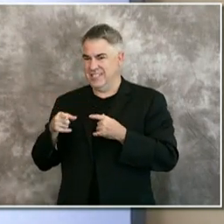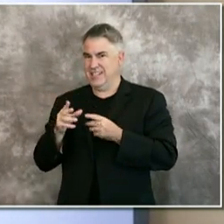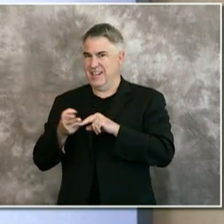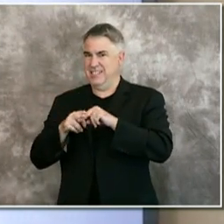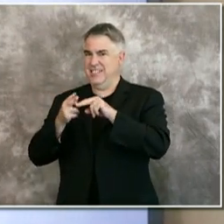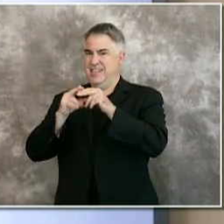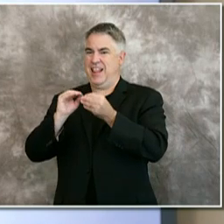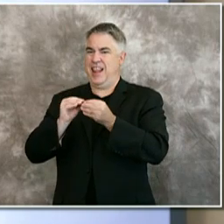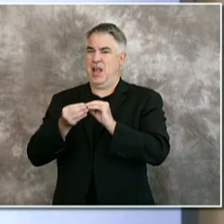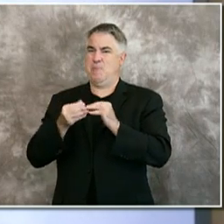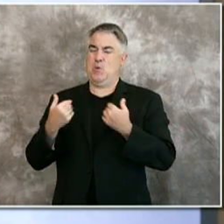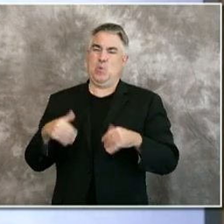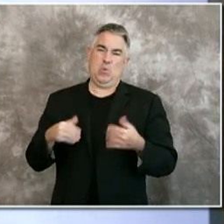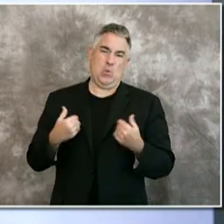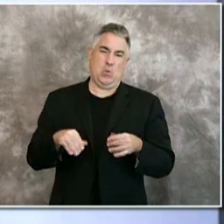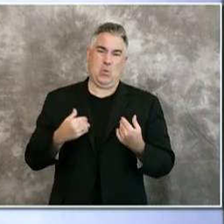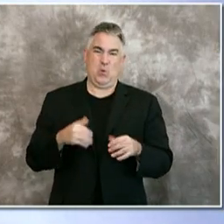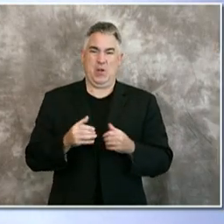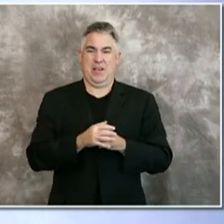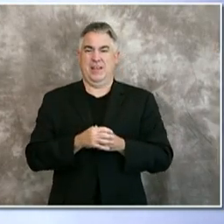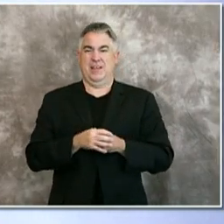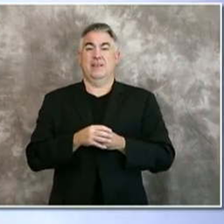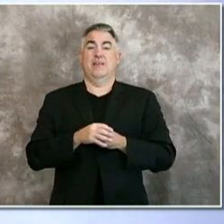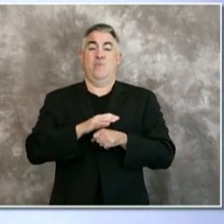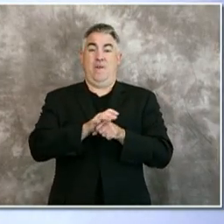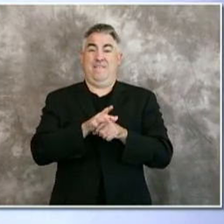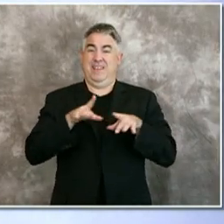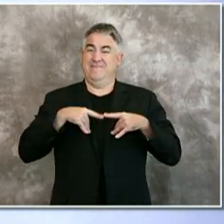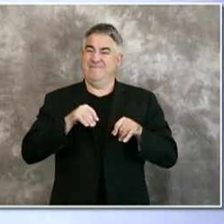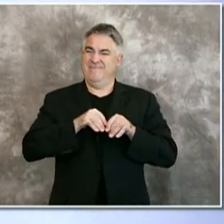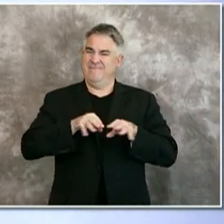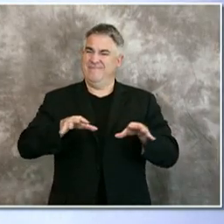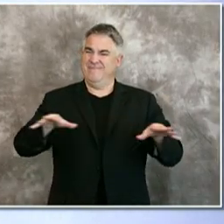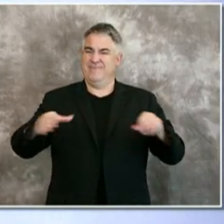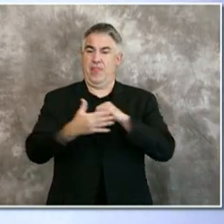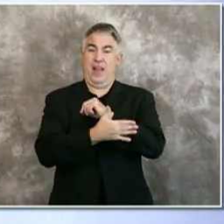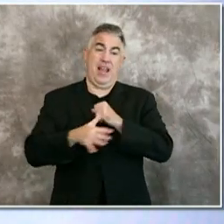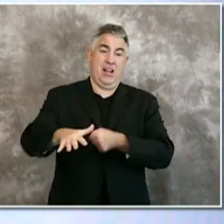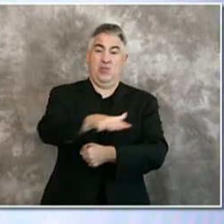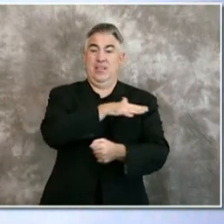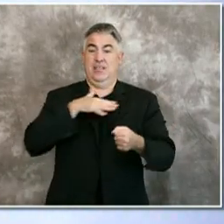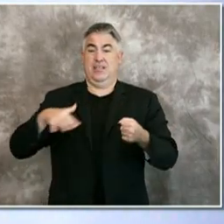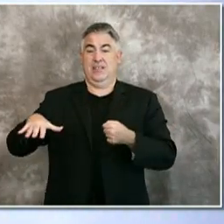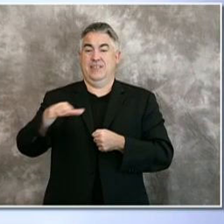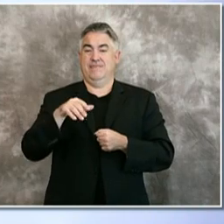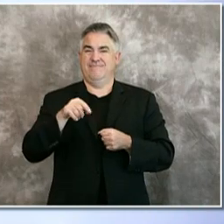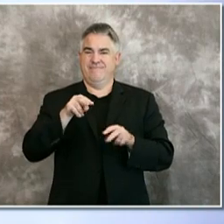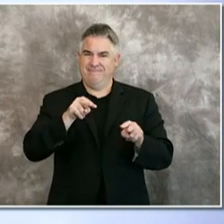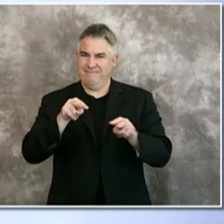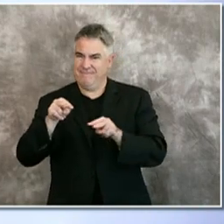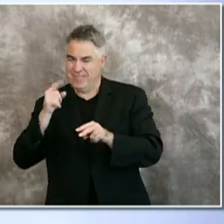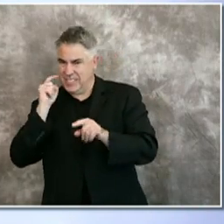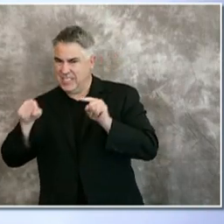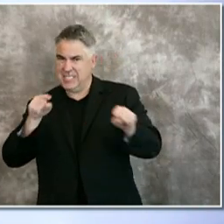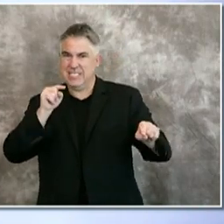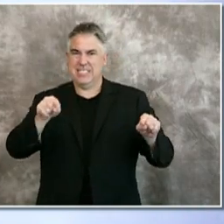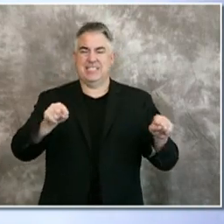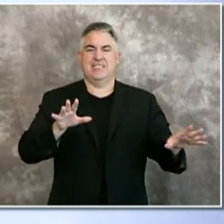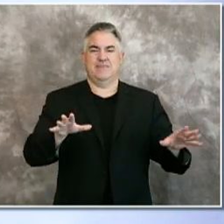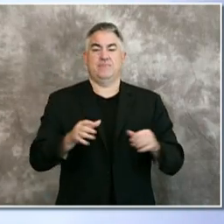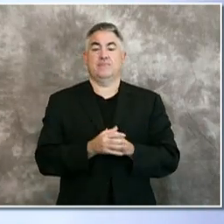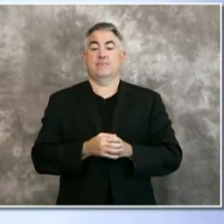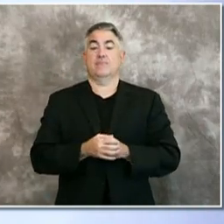rate of spread that has not only impacted our county triggers that we monitor on a regular basis, but also the state